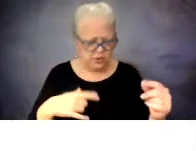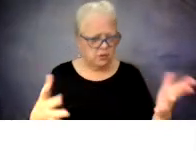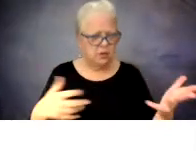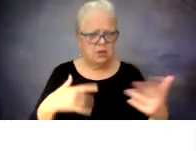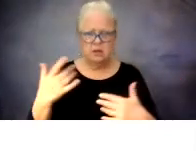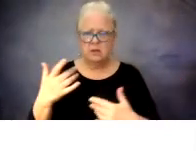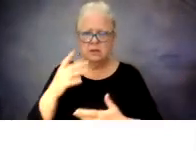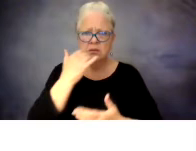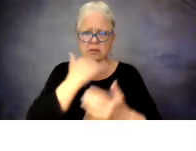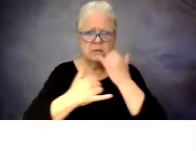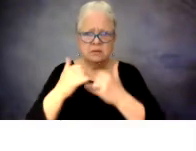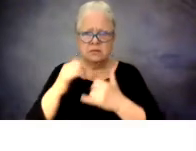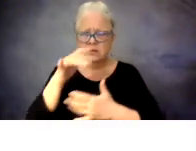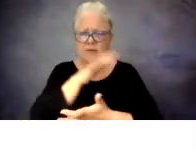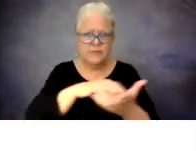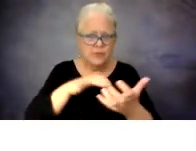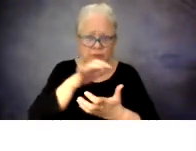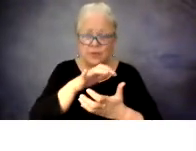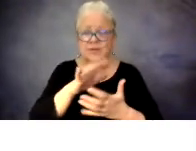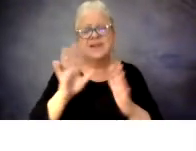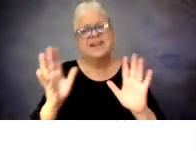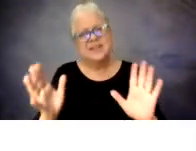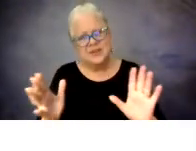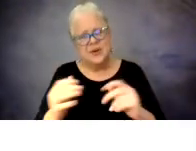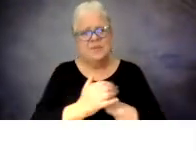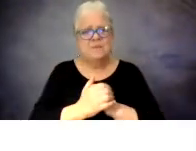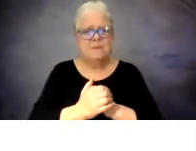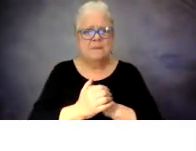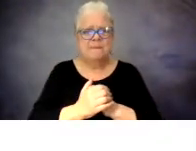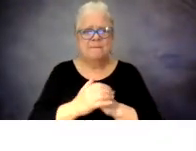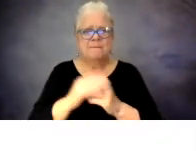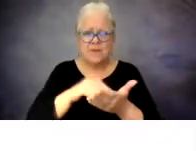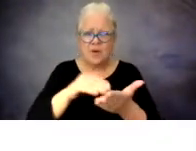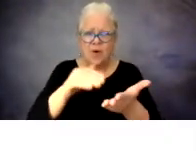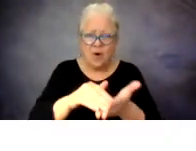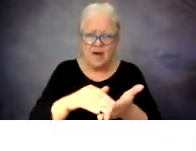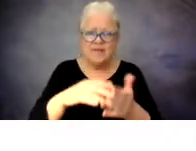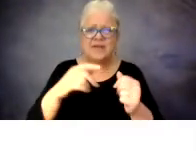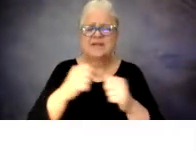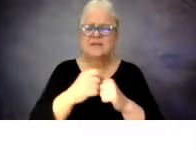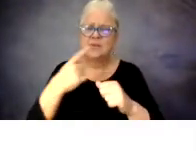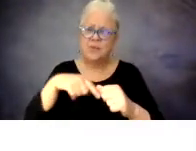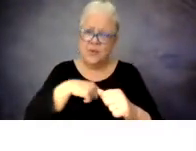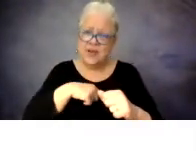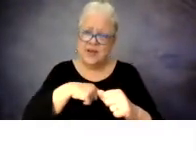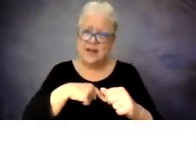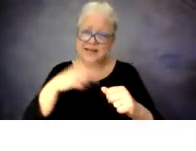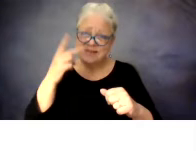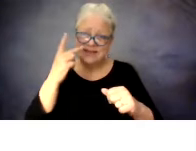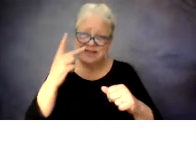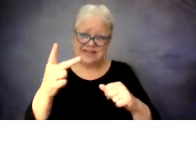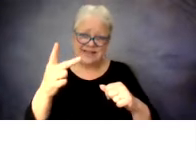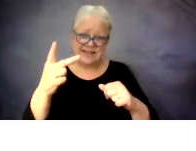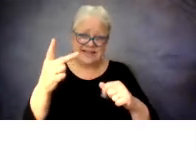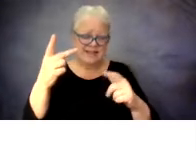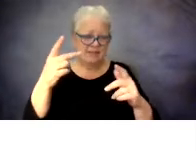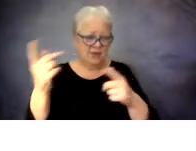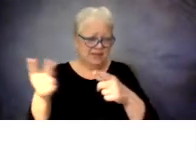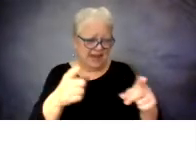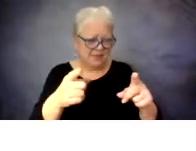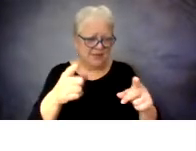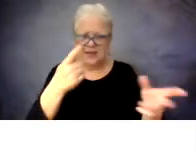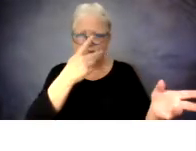So again, there's a lot of things too that there's misunderstanding of the definitions and what we're looking at. And there's a lot of discomfort in talking